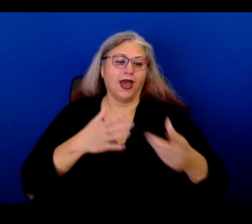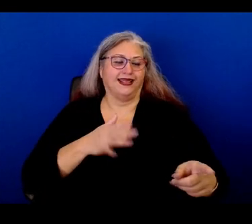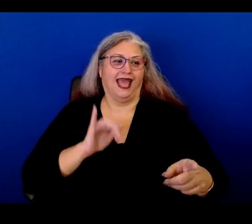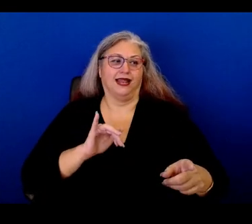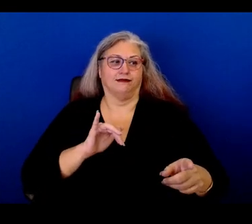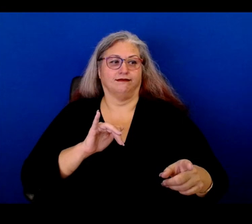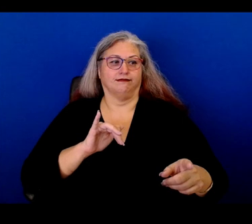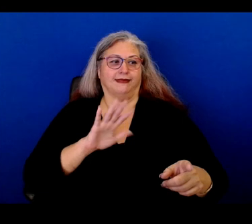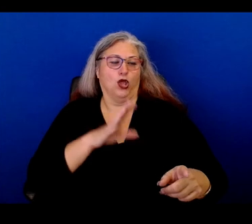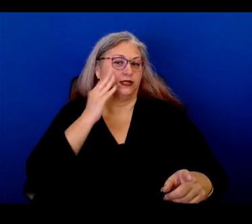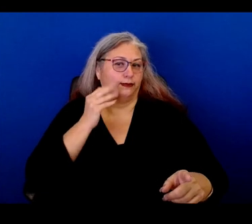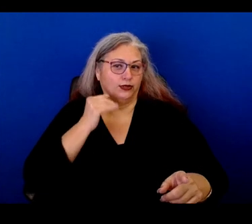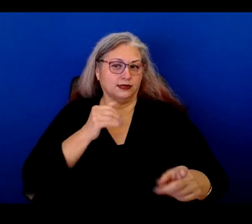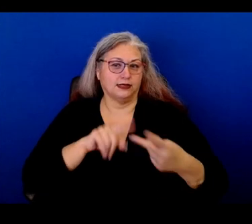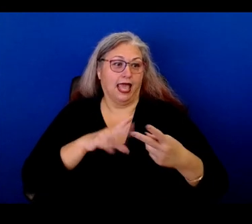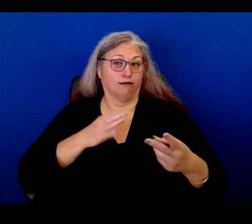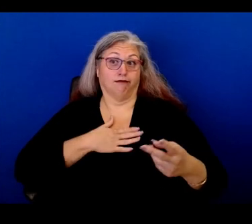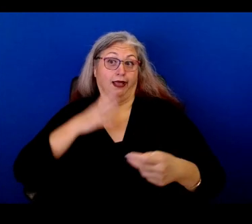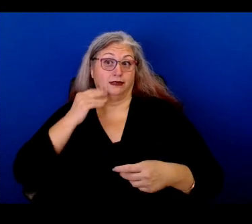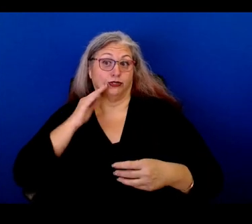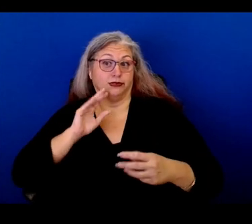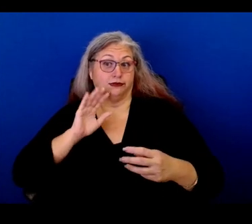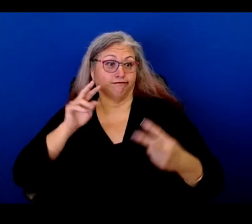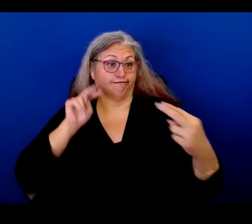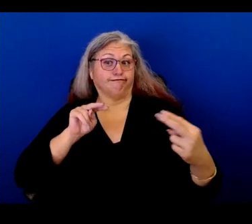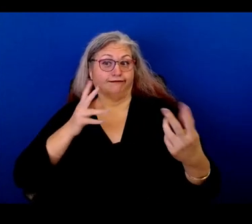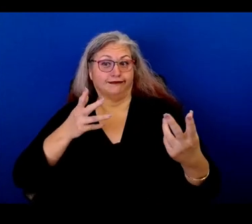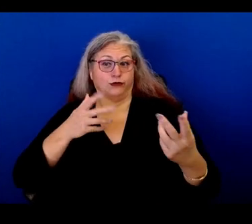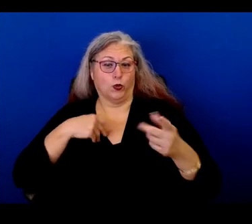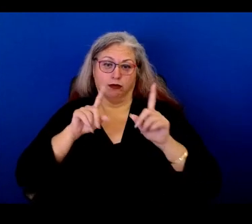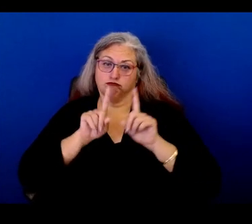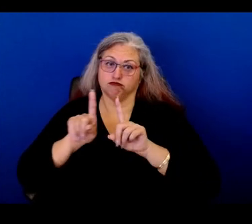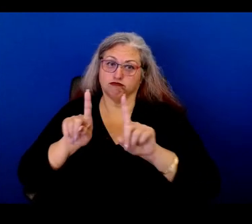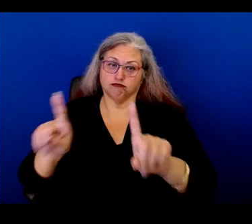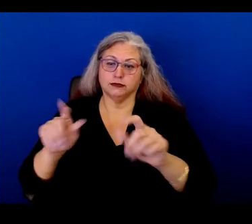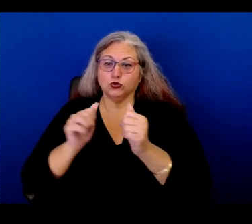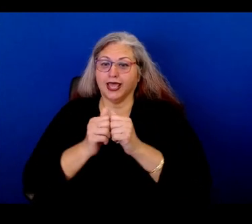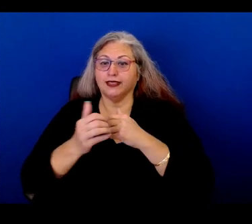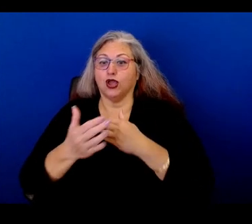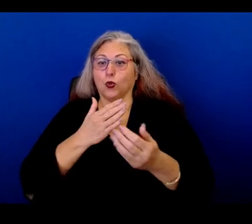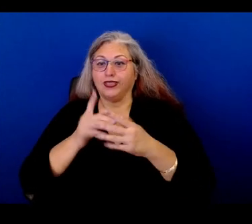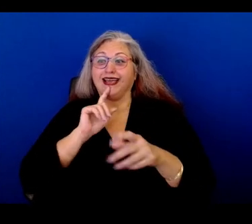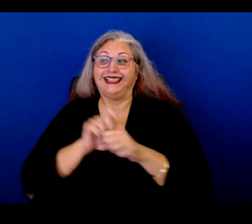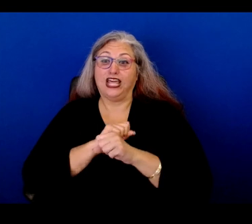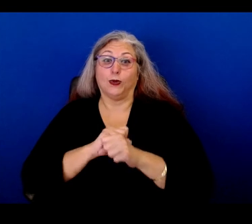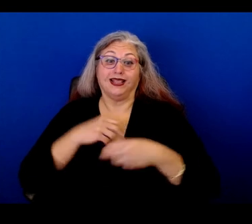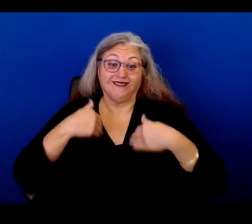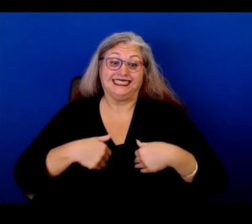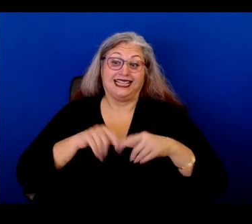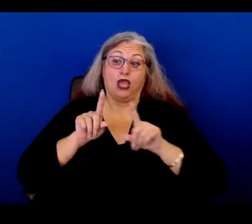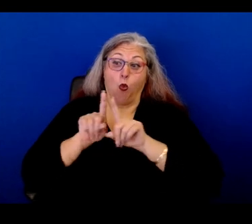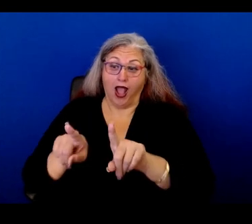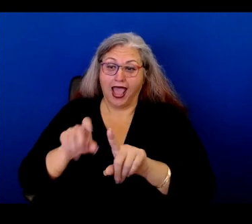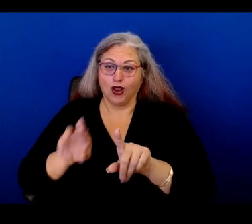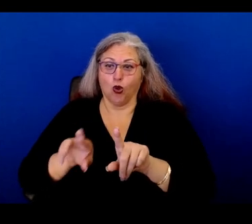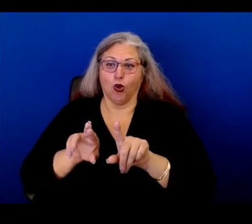them and what it was like for me. And we walk out together, whether that's literally walk out together or